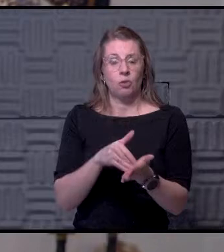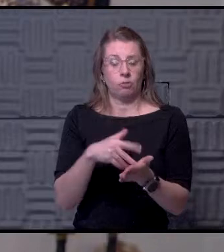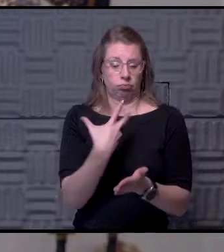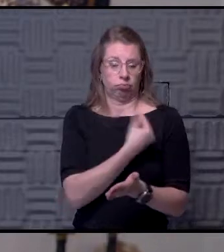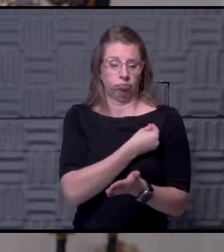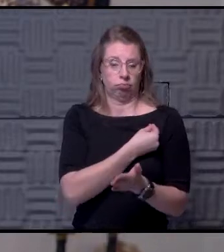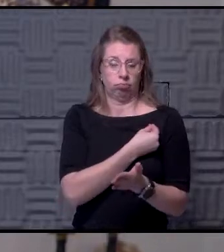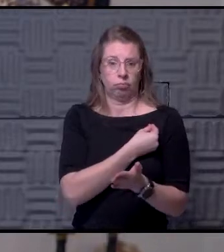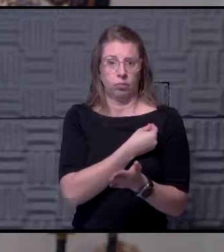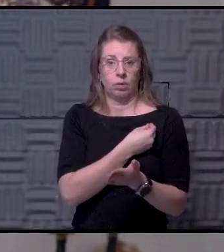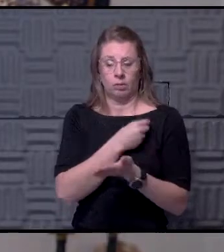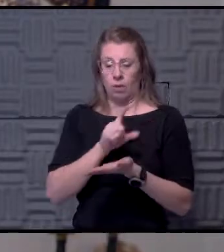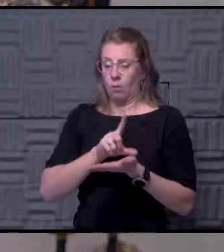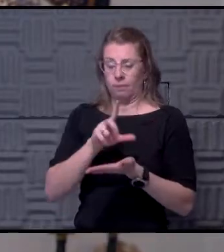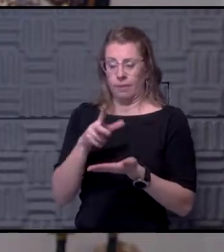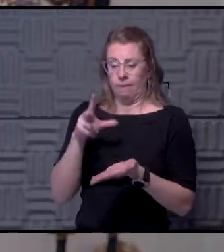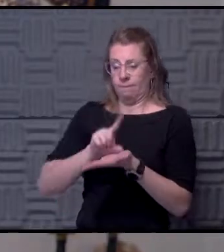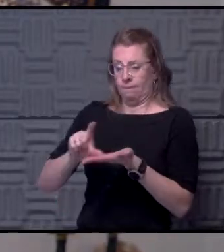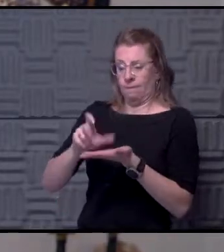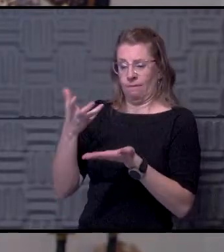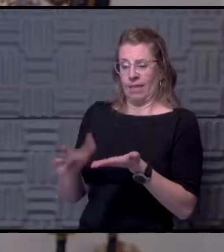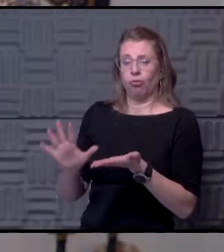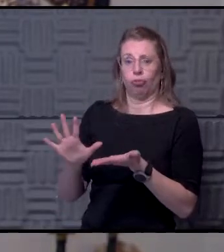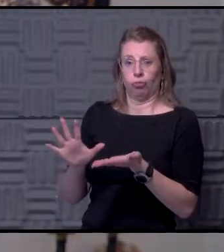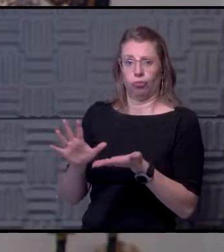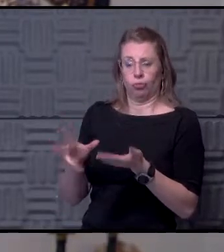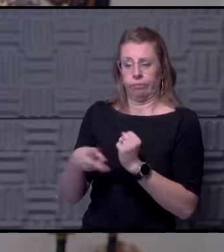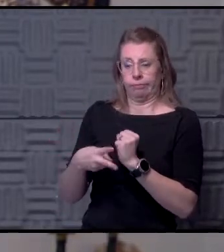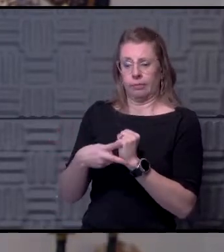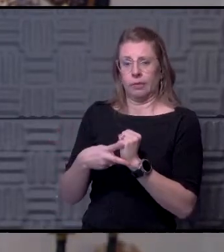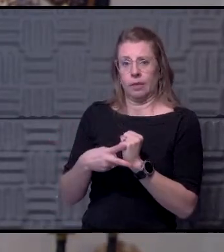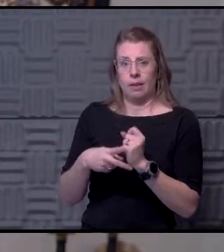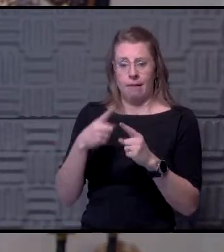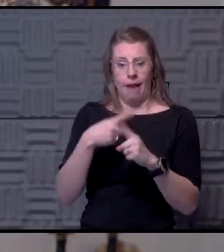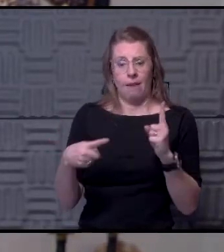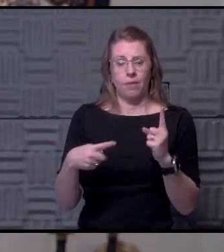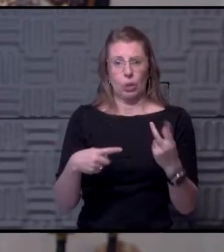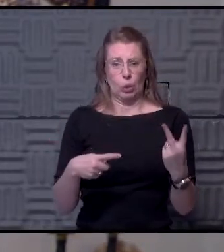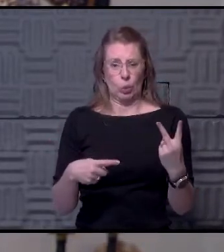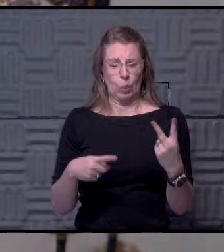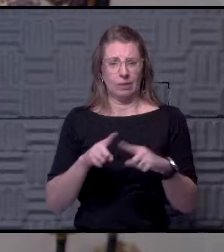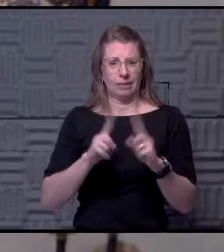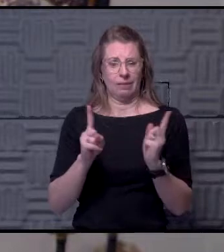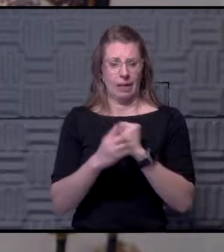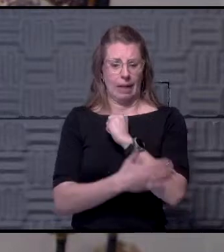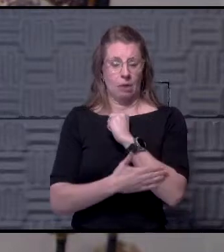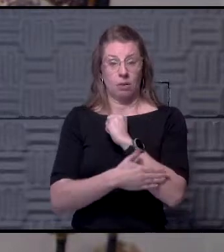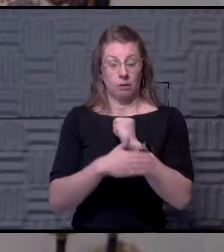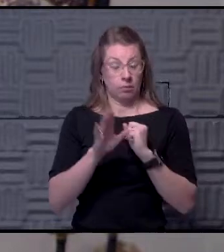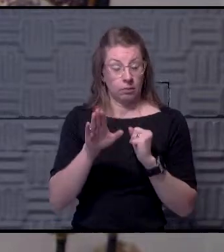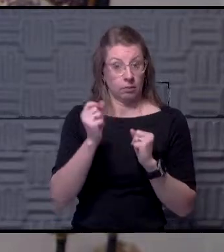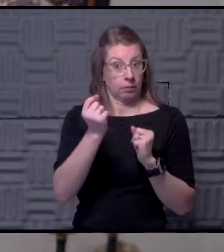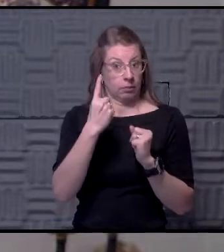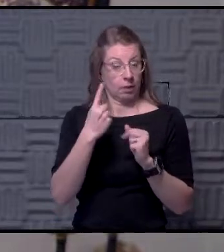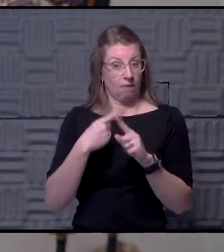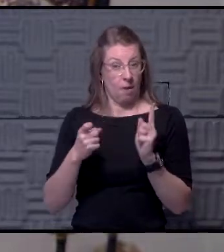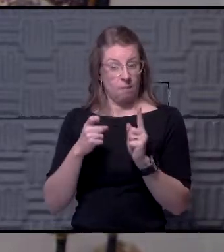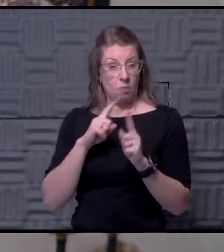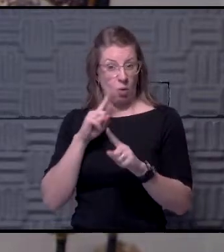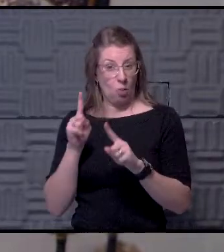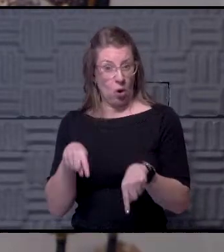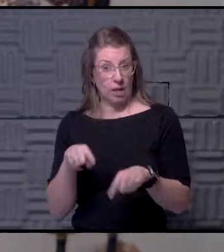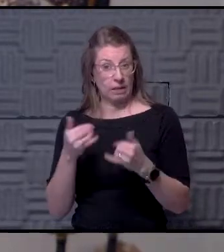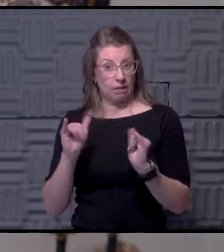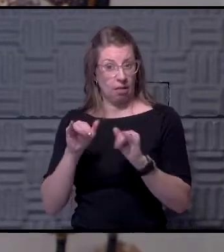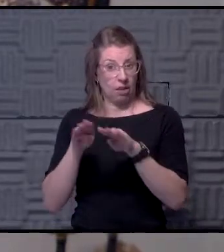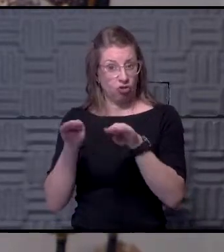as being in inventory. And half of that is in 2 counties. Now, is that because of reporting? It's still on shelves,